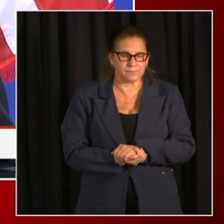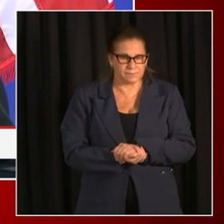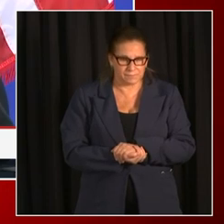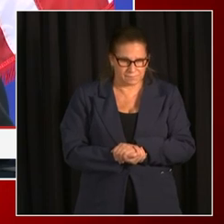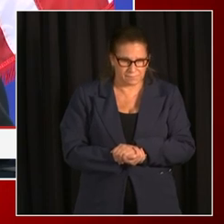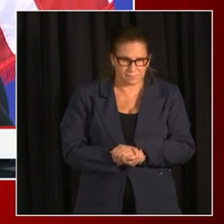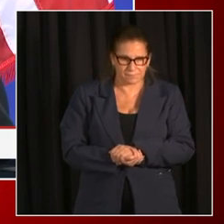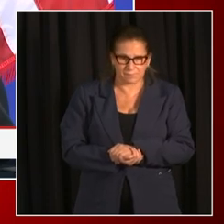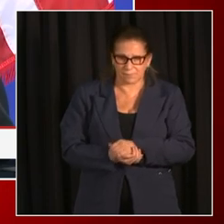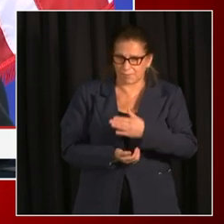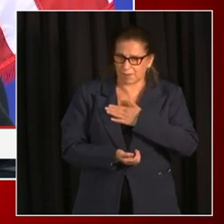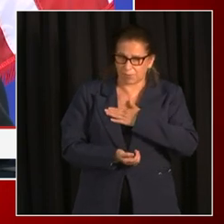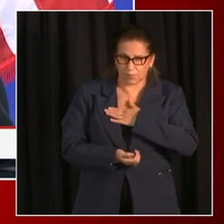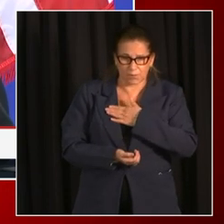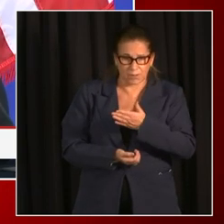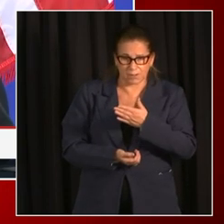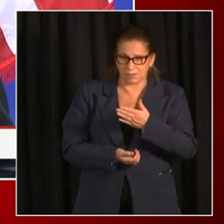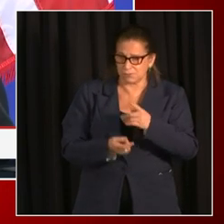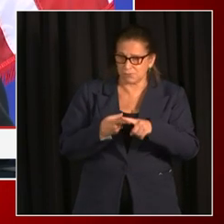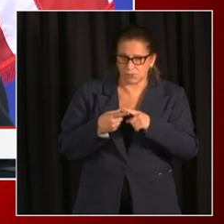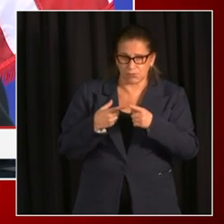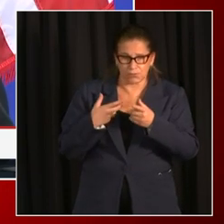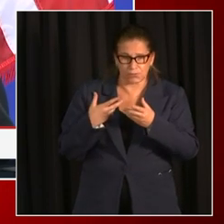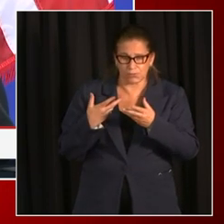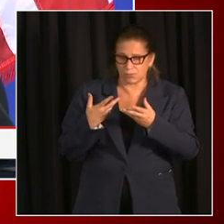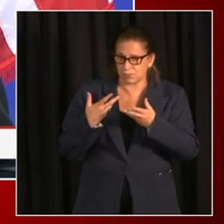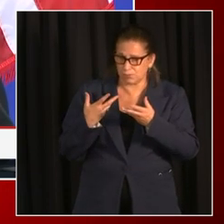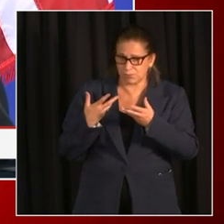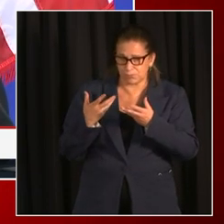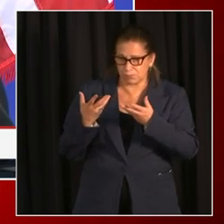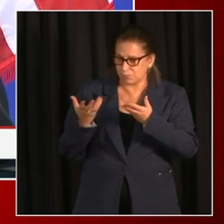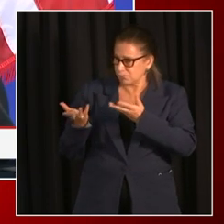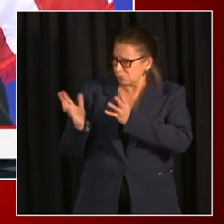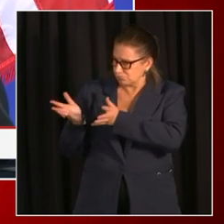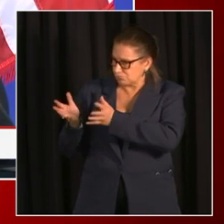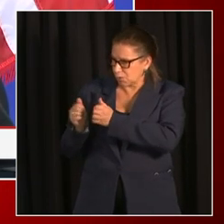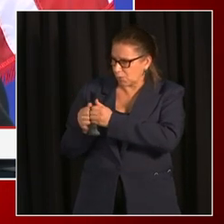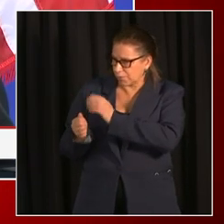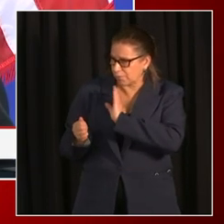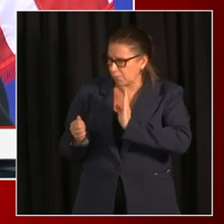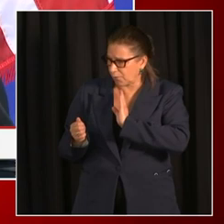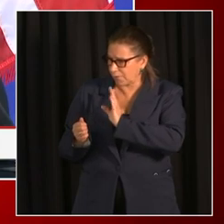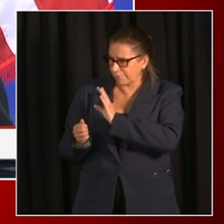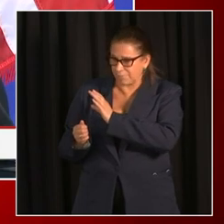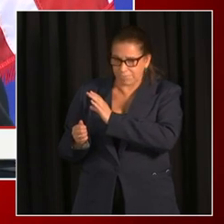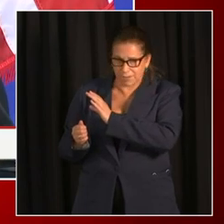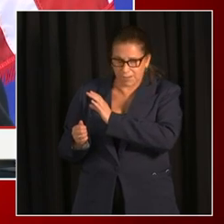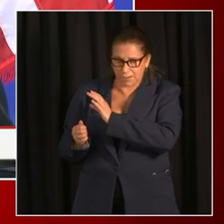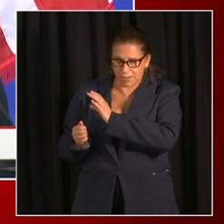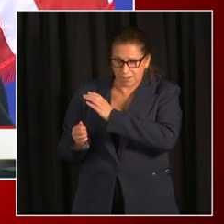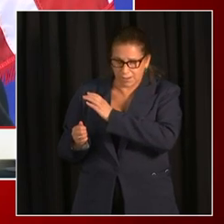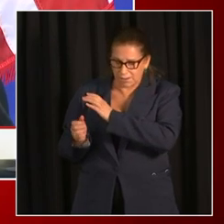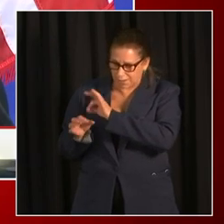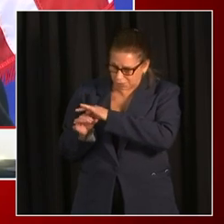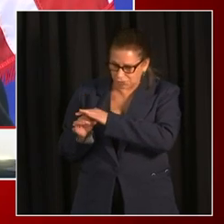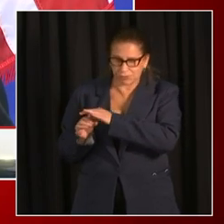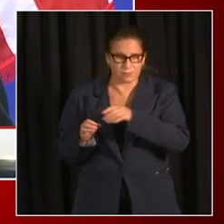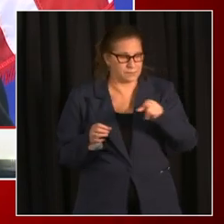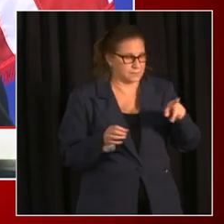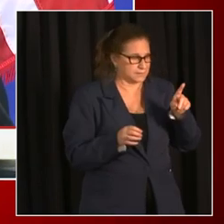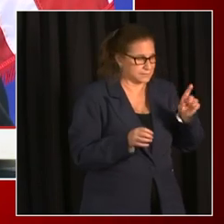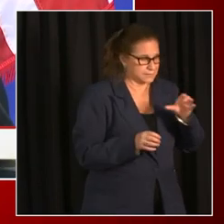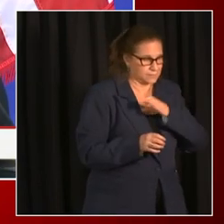I am willing to engage with the council and the board to make sure that they have all of the resources that they